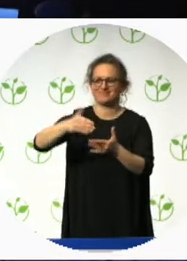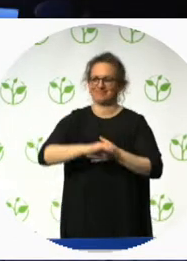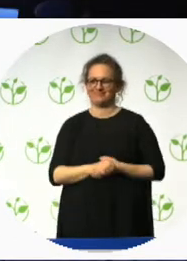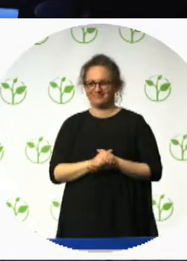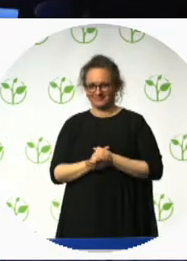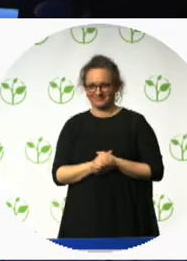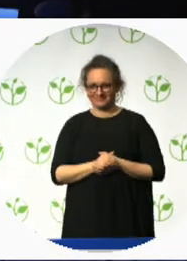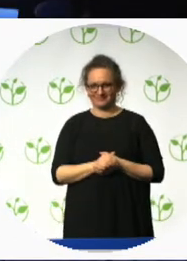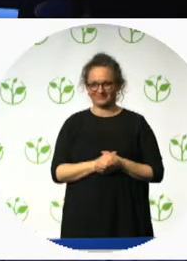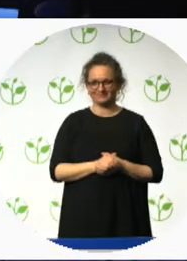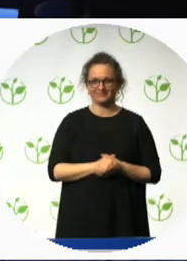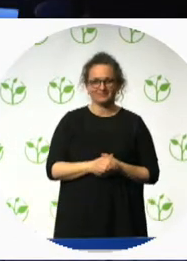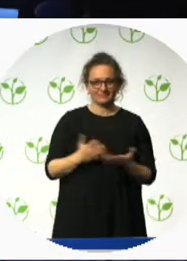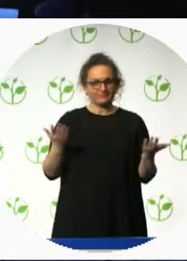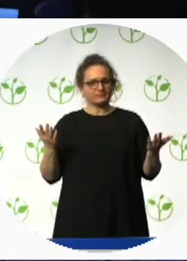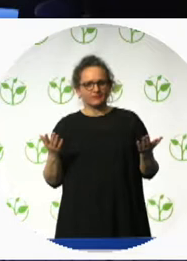Only one more.